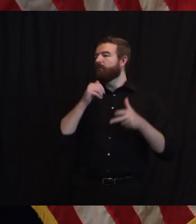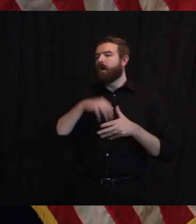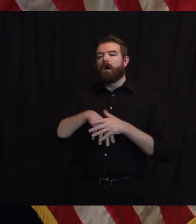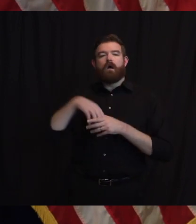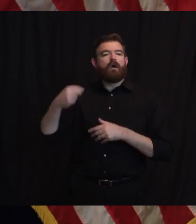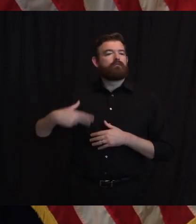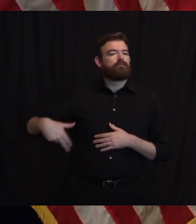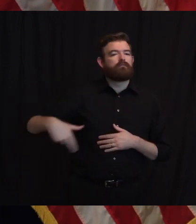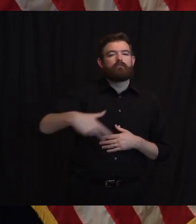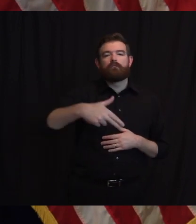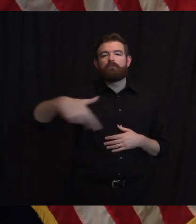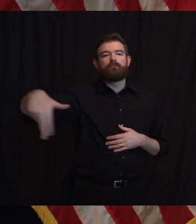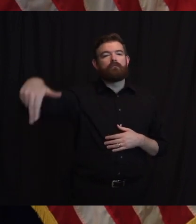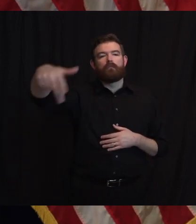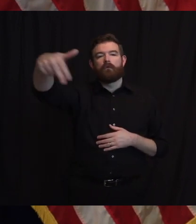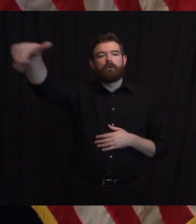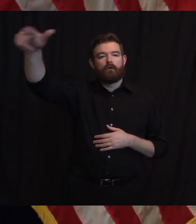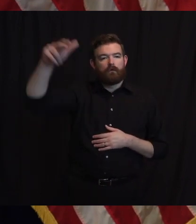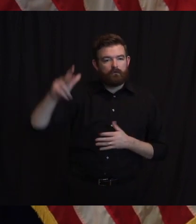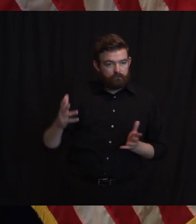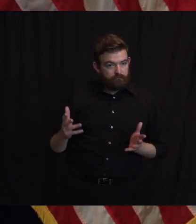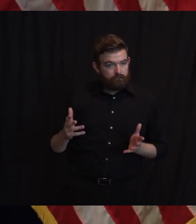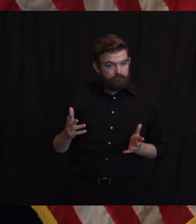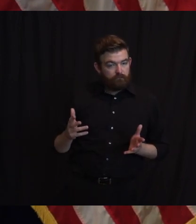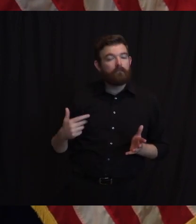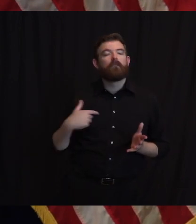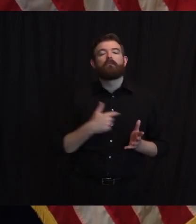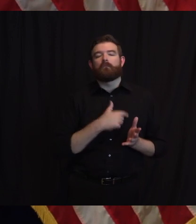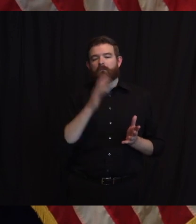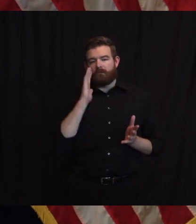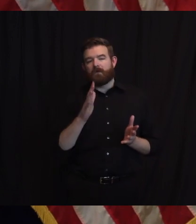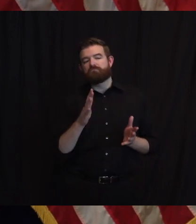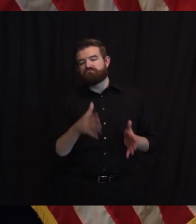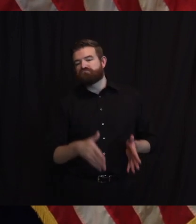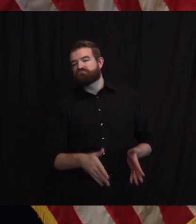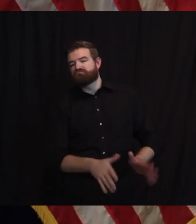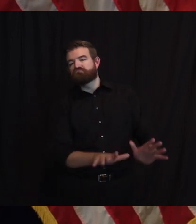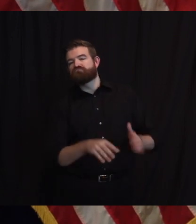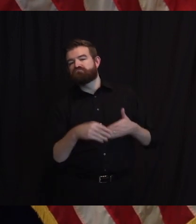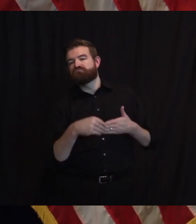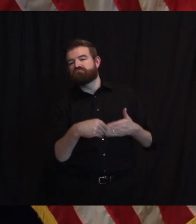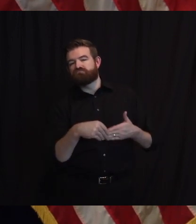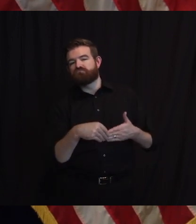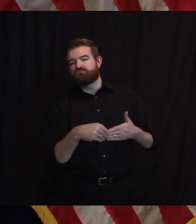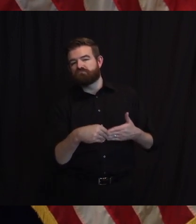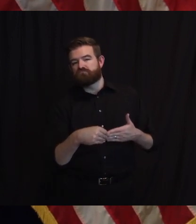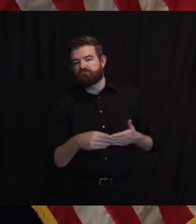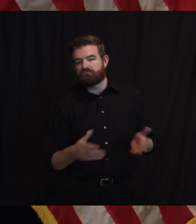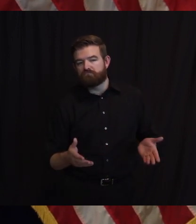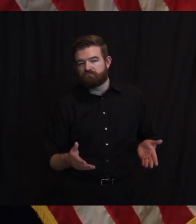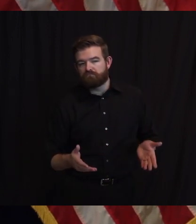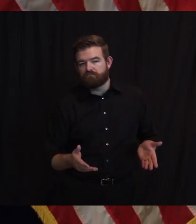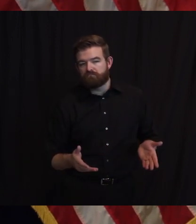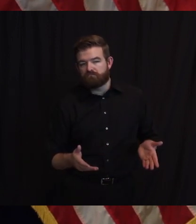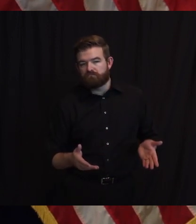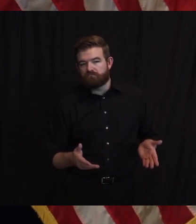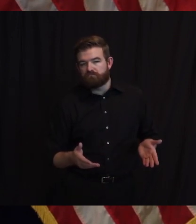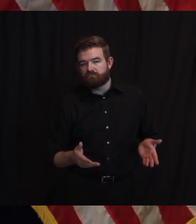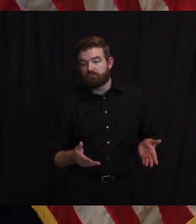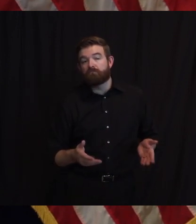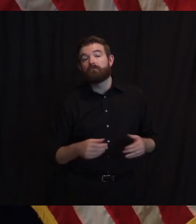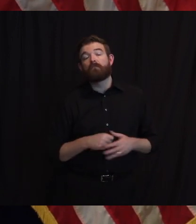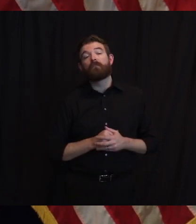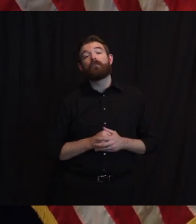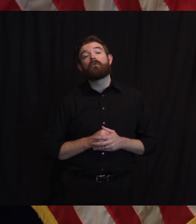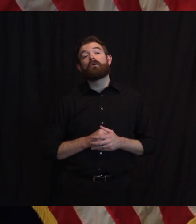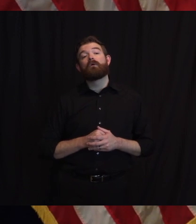districts. So this is for non-planned events. Sorry, but this is for what, sorry? This is the guidance issued last night is for events